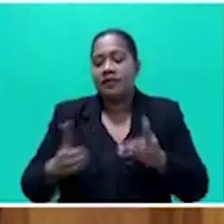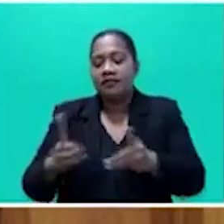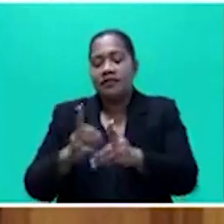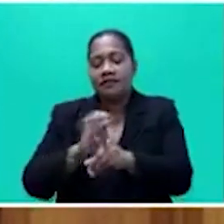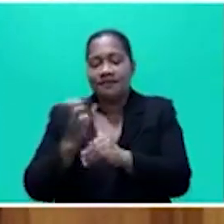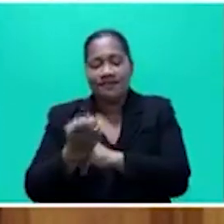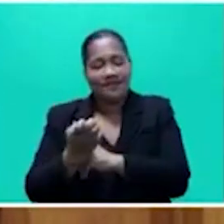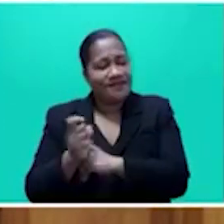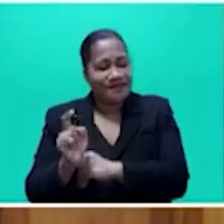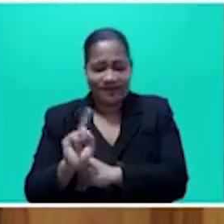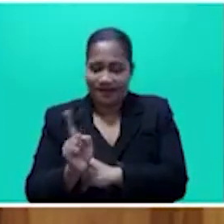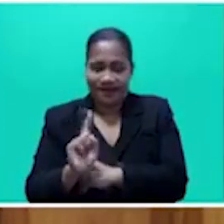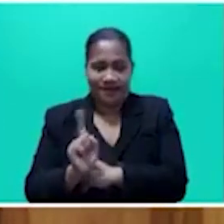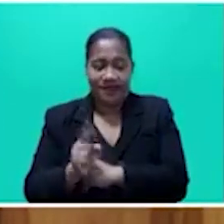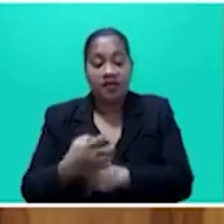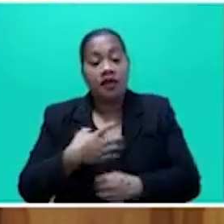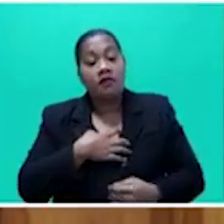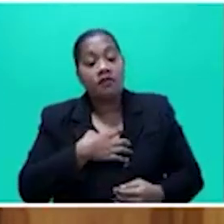was more